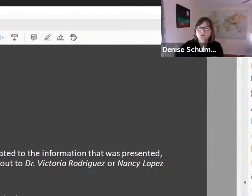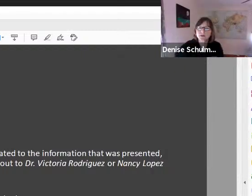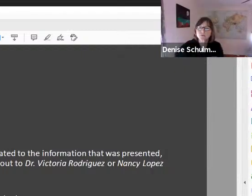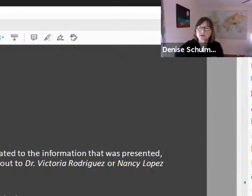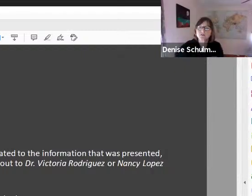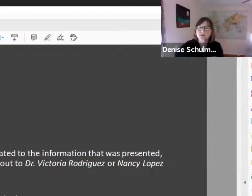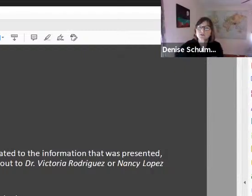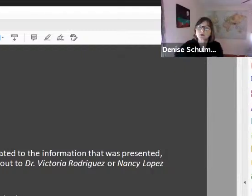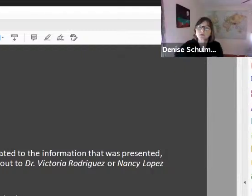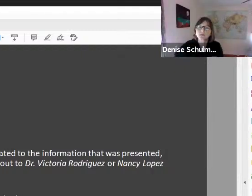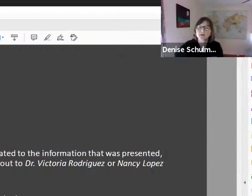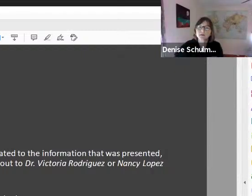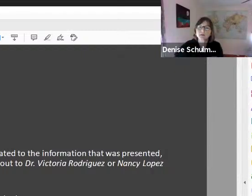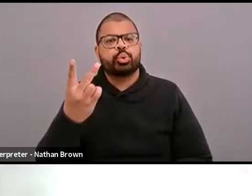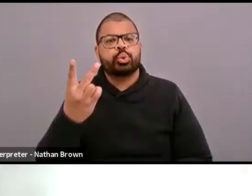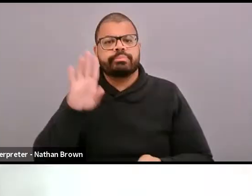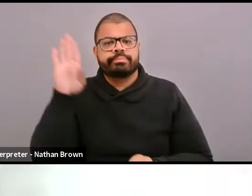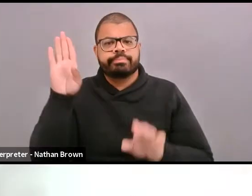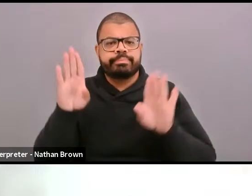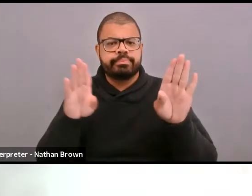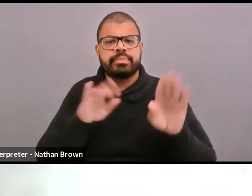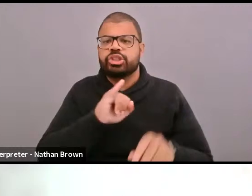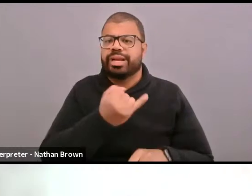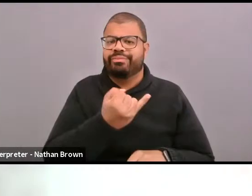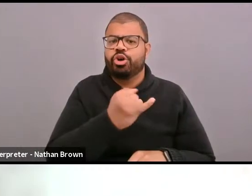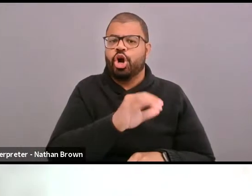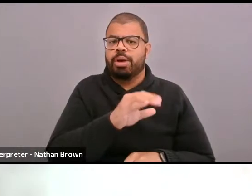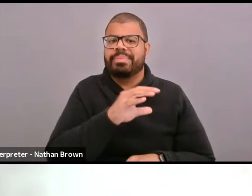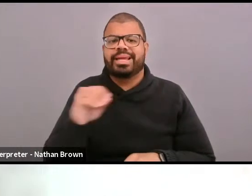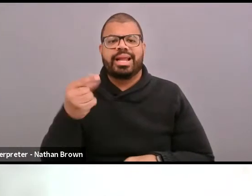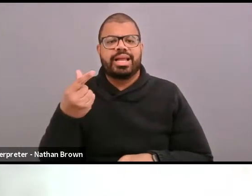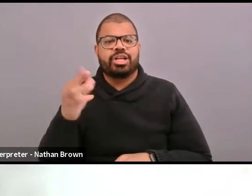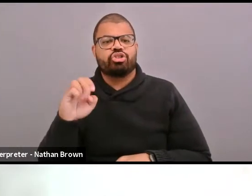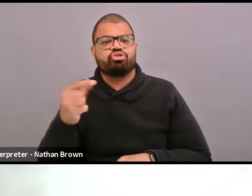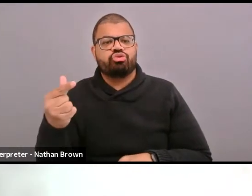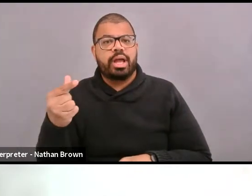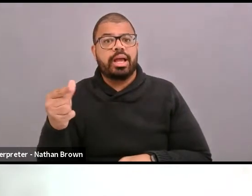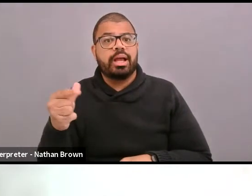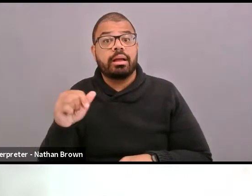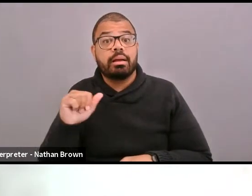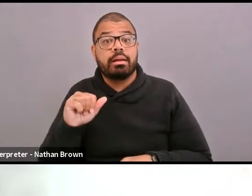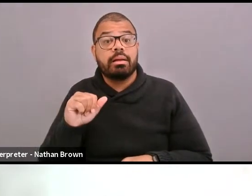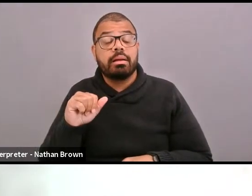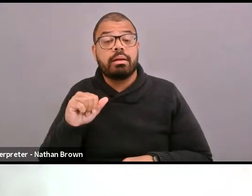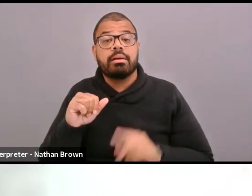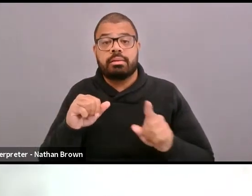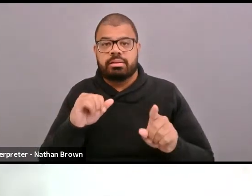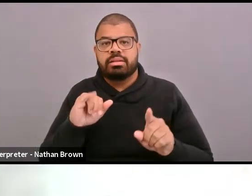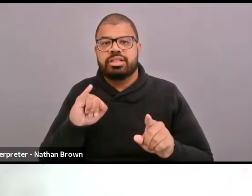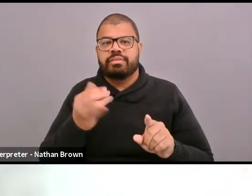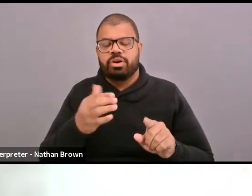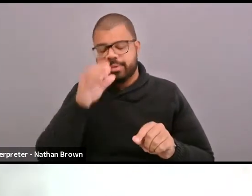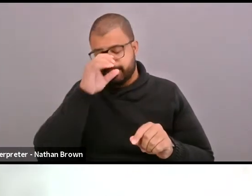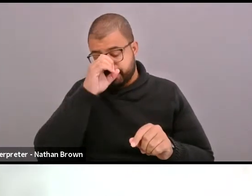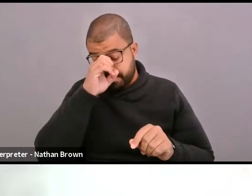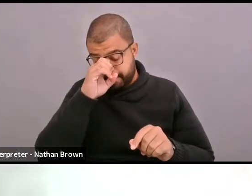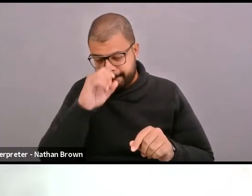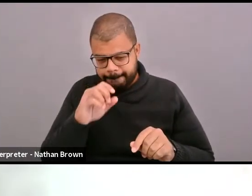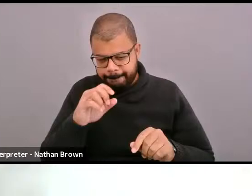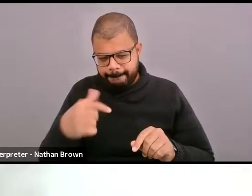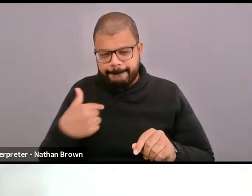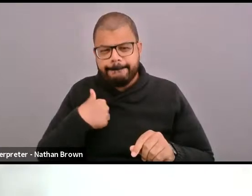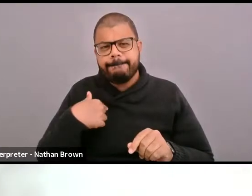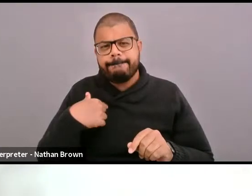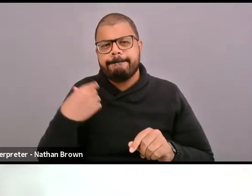2 hands raised. We have Jennifer Carmine and then Greg Robinson. So Jennifer, go ahead. Hi. I